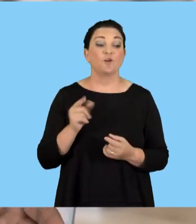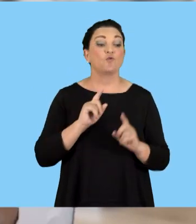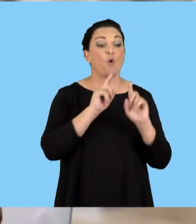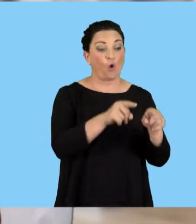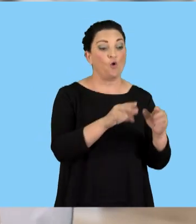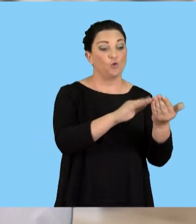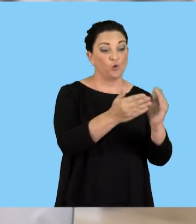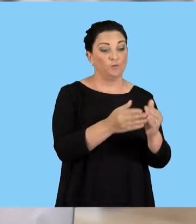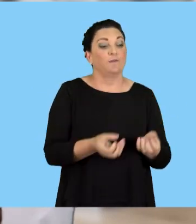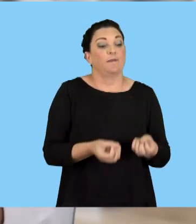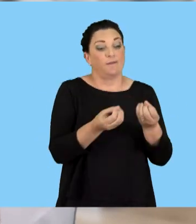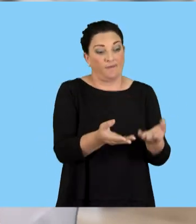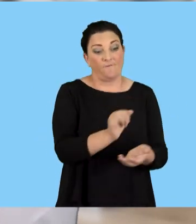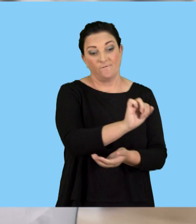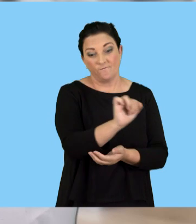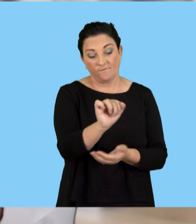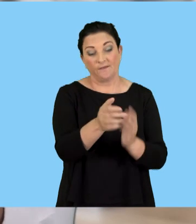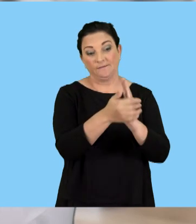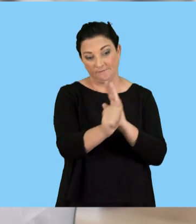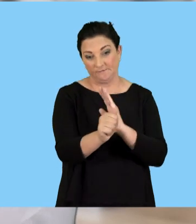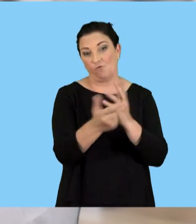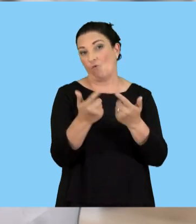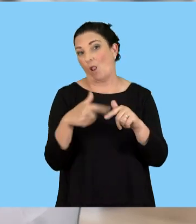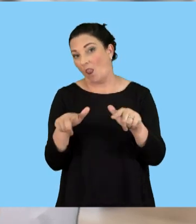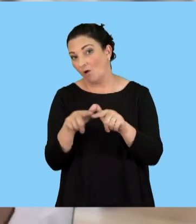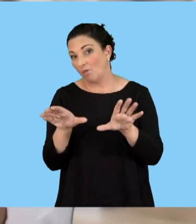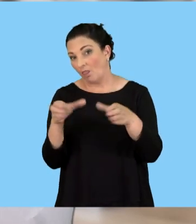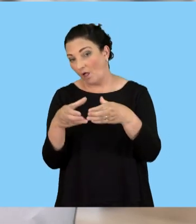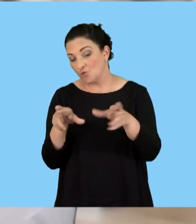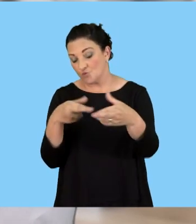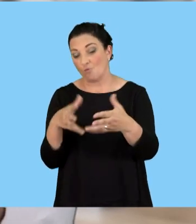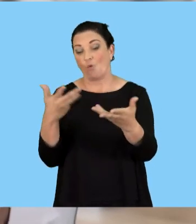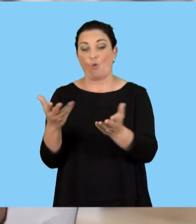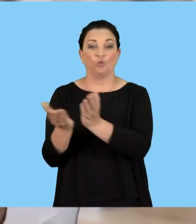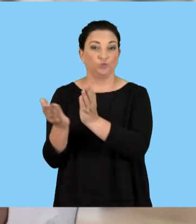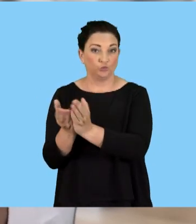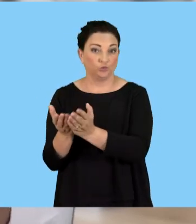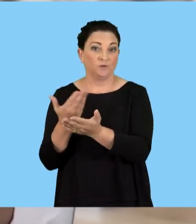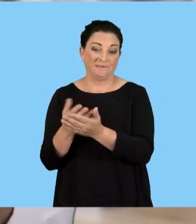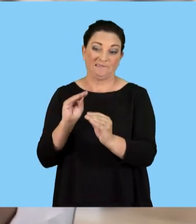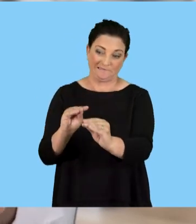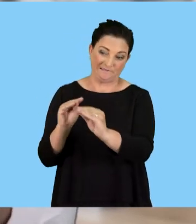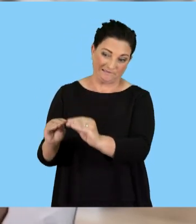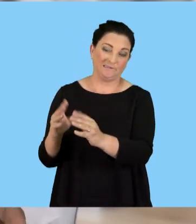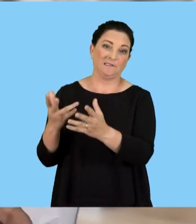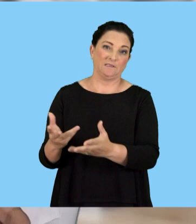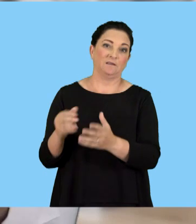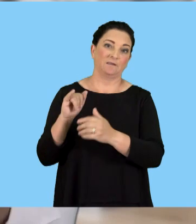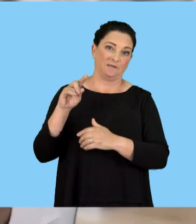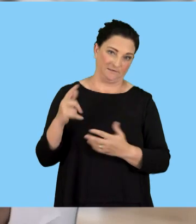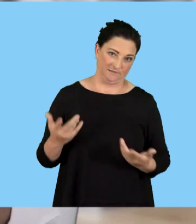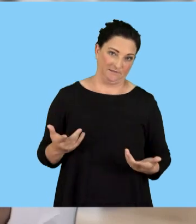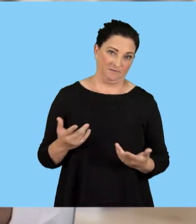IT skills to the local classrooms or to the local schools, so that they improve their knowledge